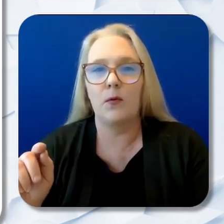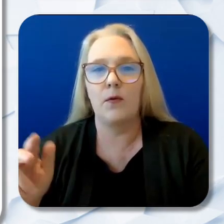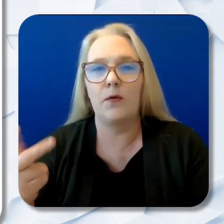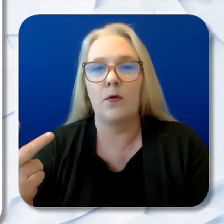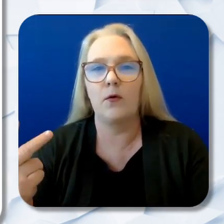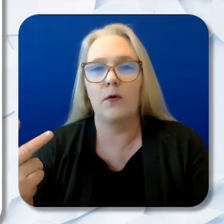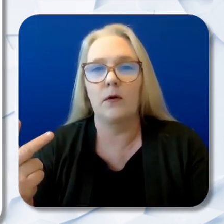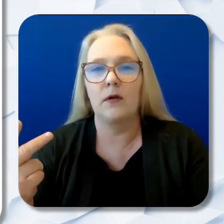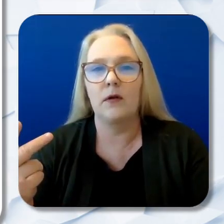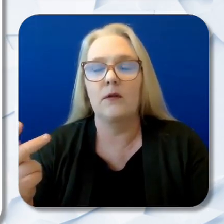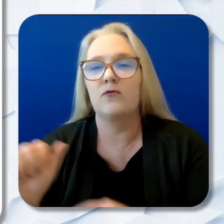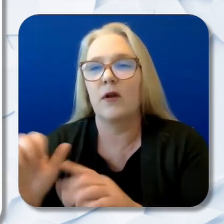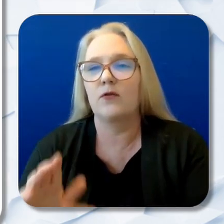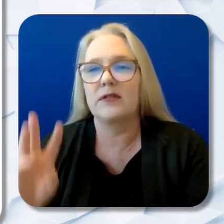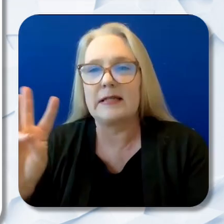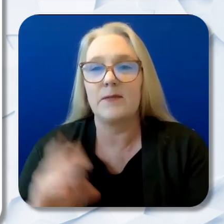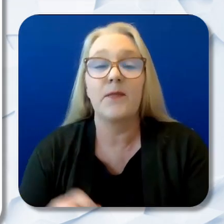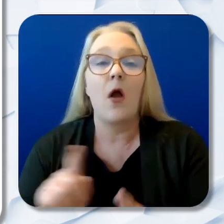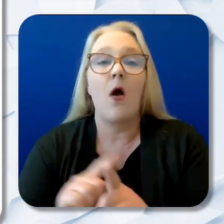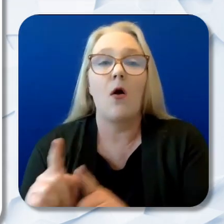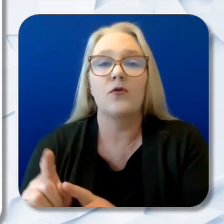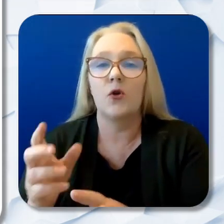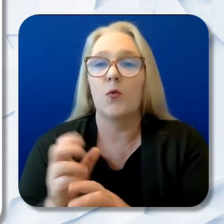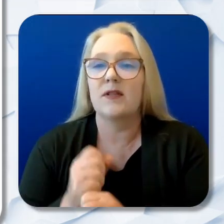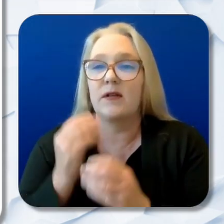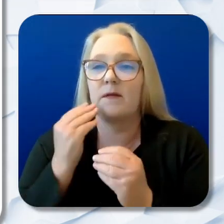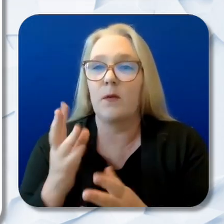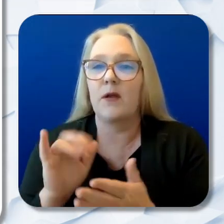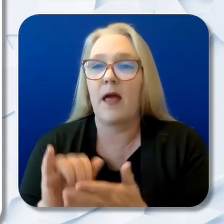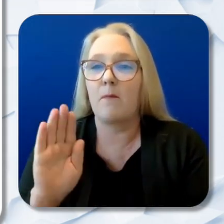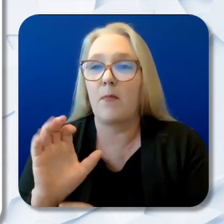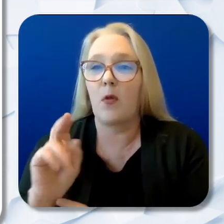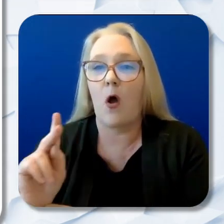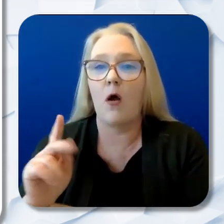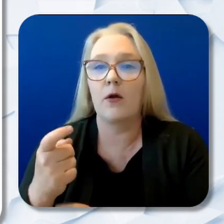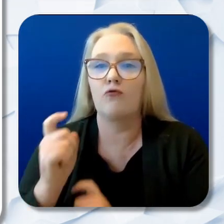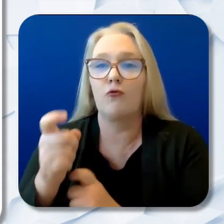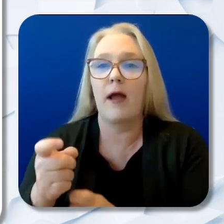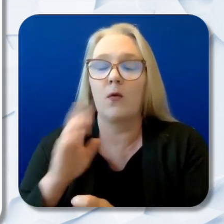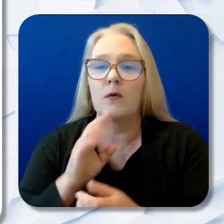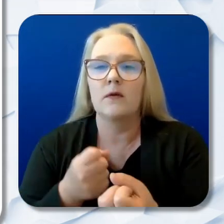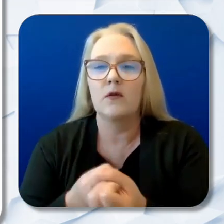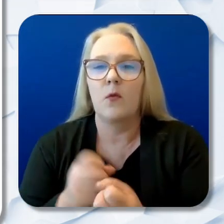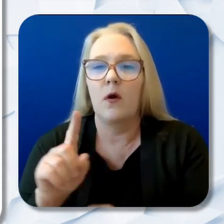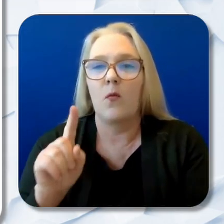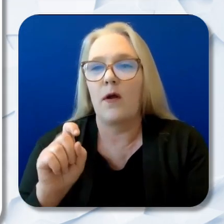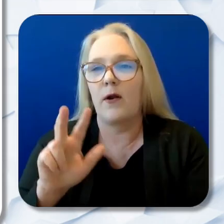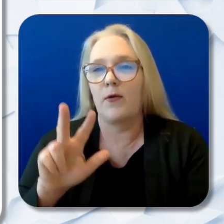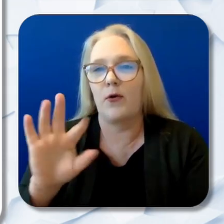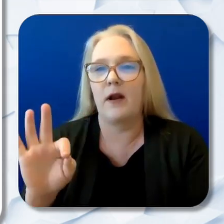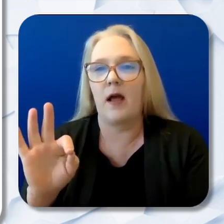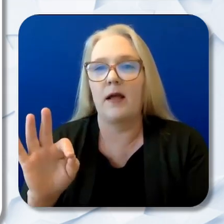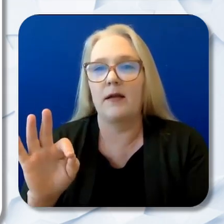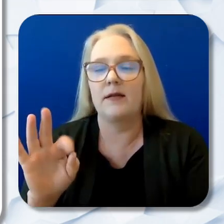We also received information that the block grant will support 139